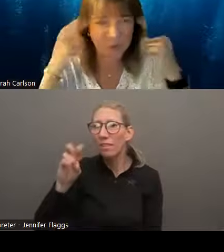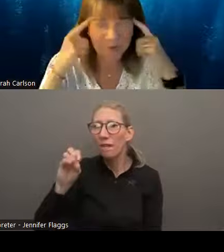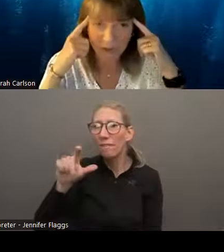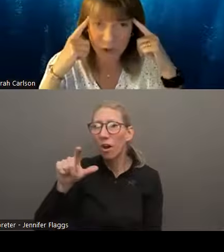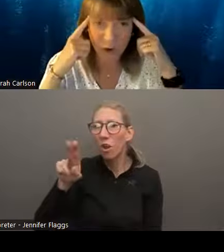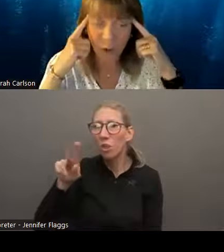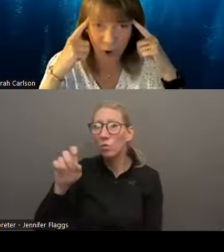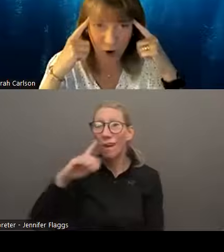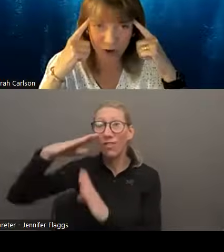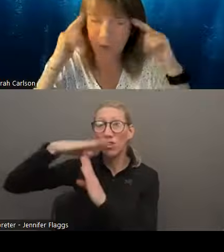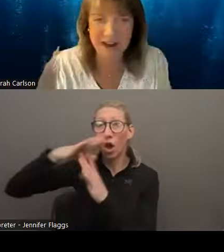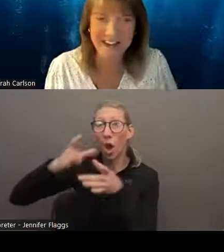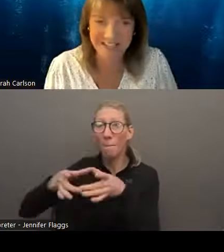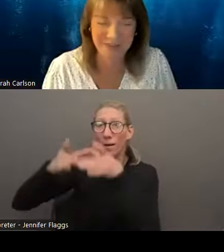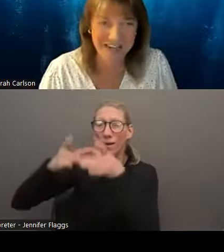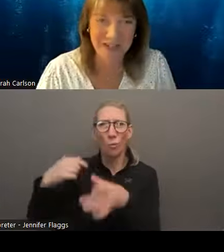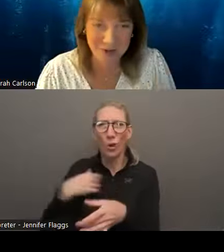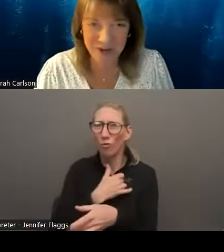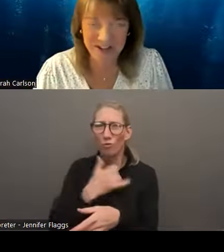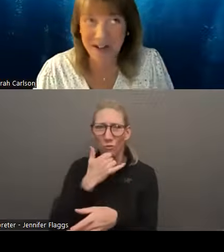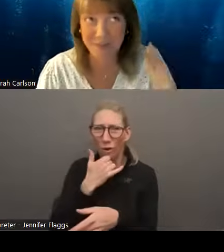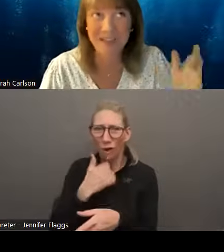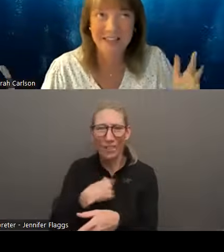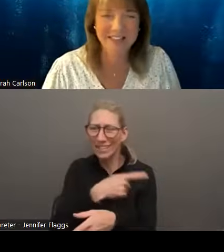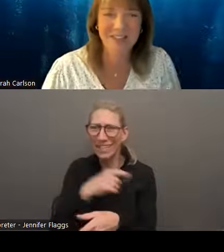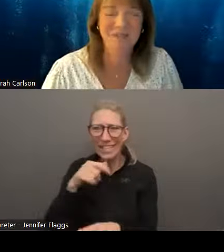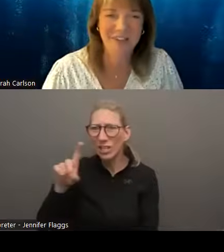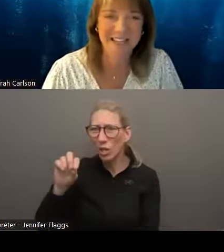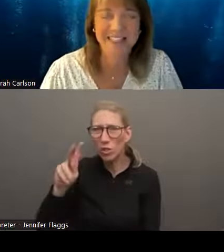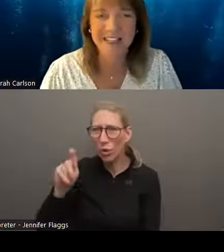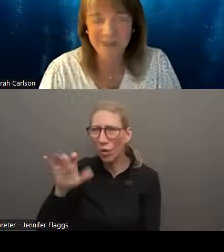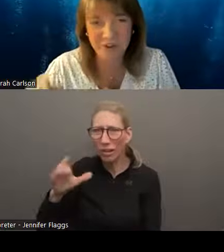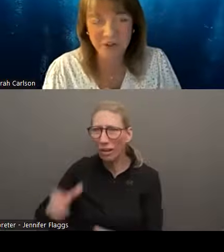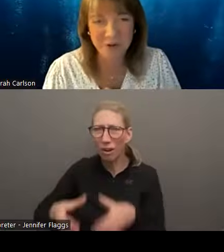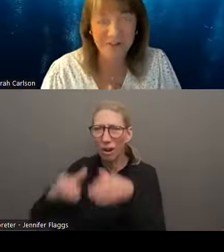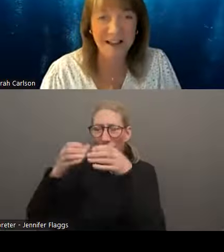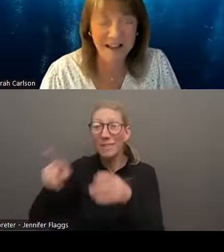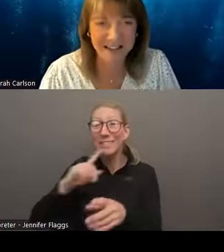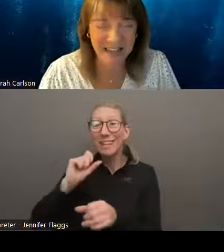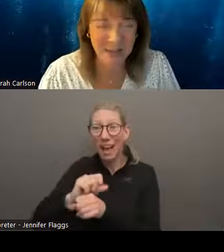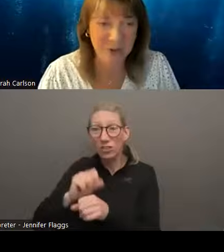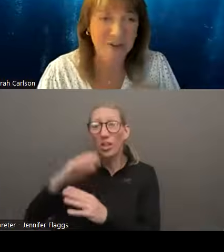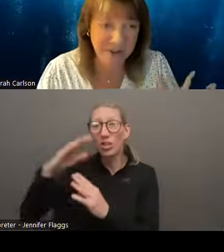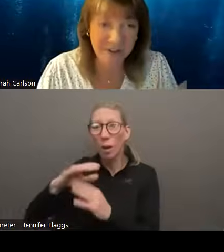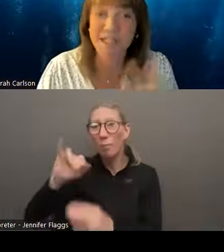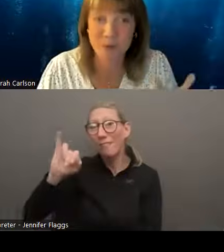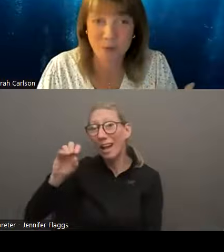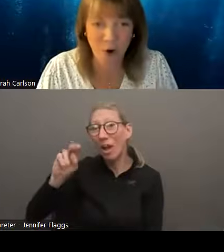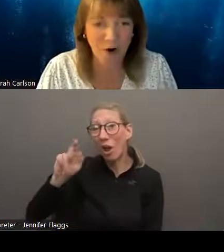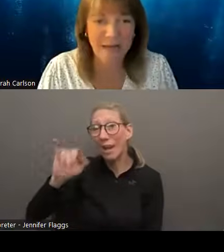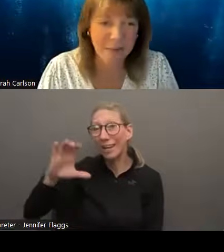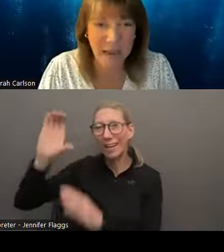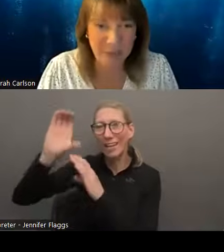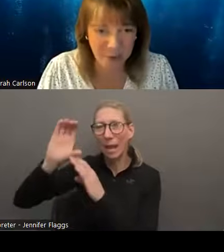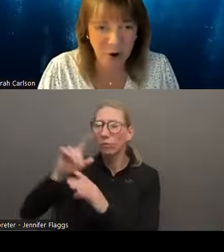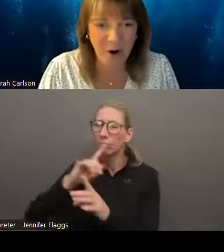capital, and we've got this all wrong. We're not excavating a Doric column. This is, in fact, the volute of an Ionic capital. In fact, I was